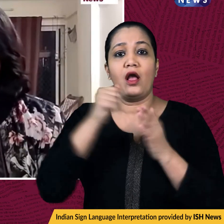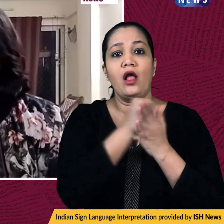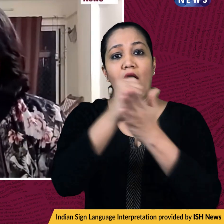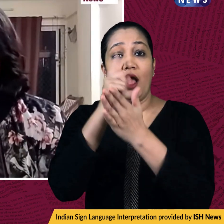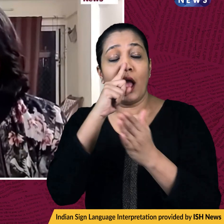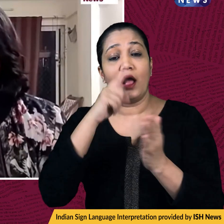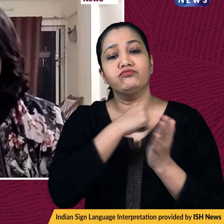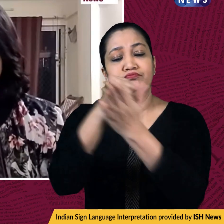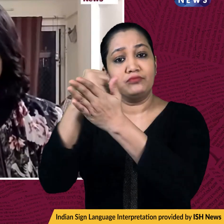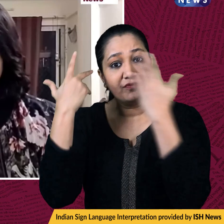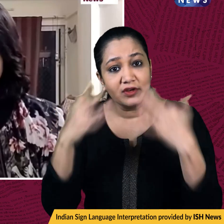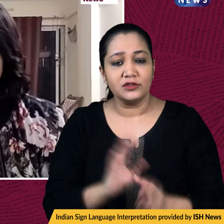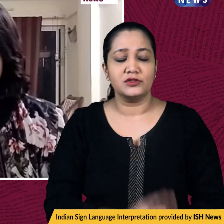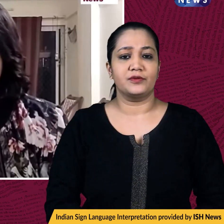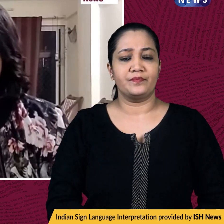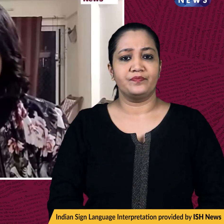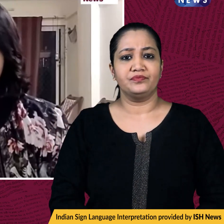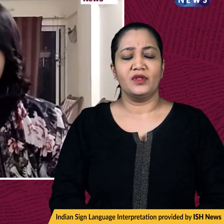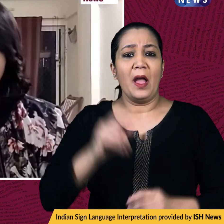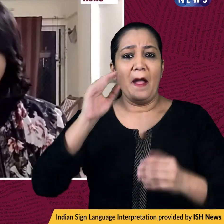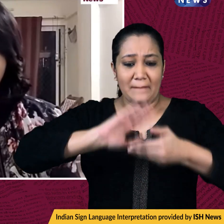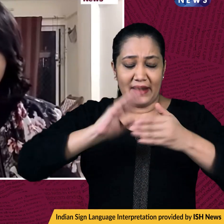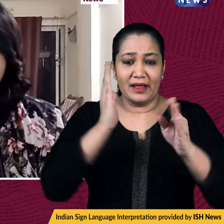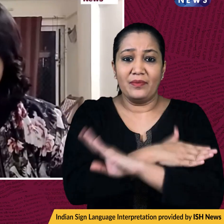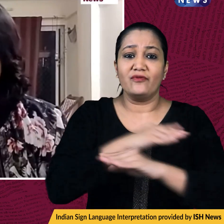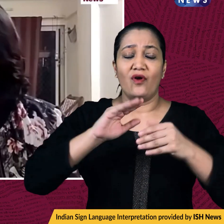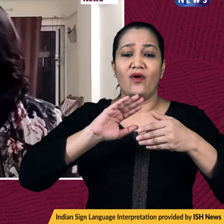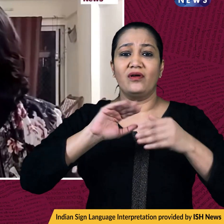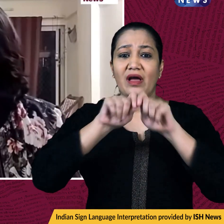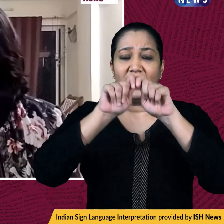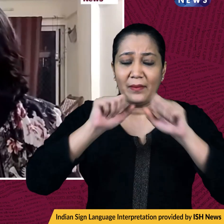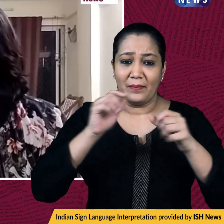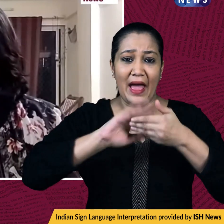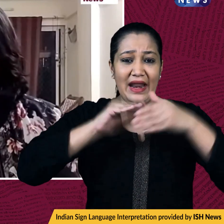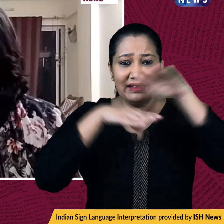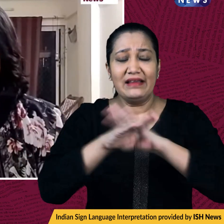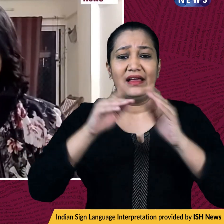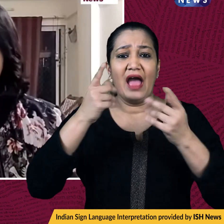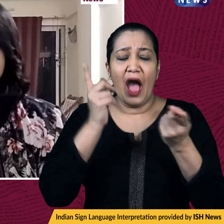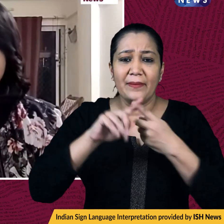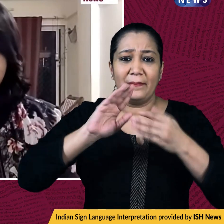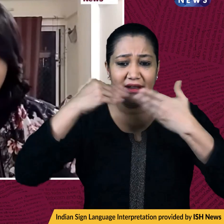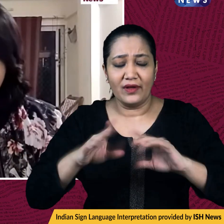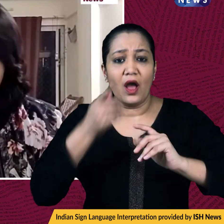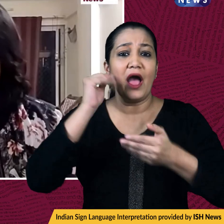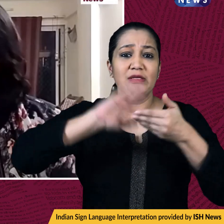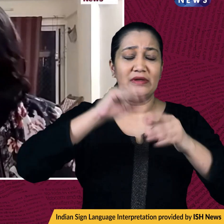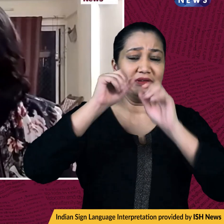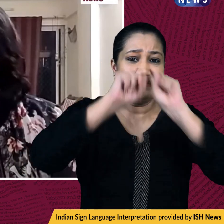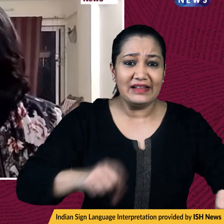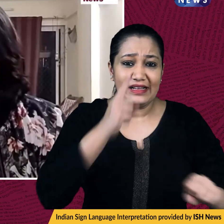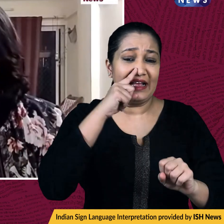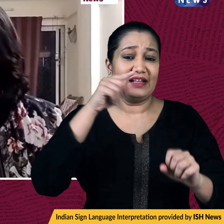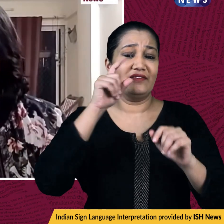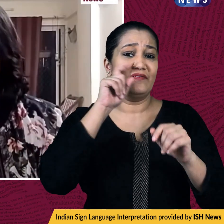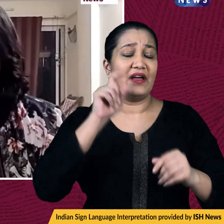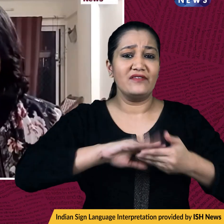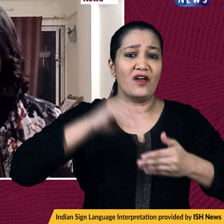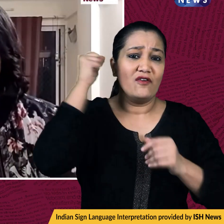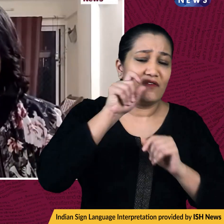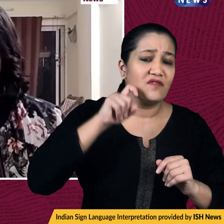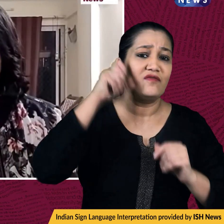remember, the issue of marital rape is before the Delhi High Court. It is hearing a batch of petitions to strike down the exemption